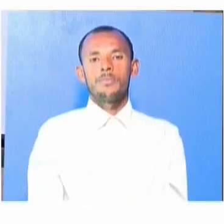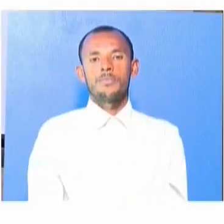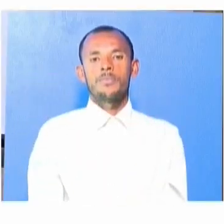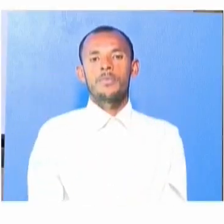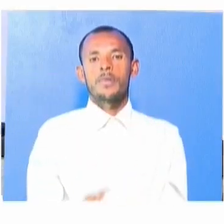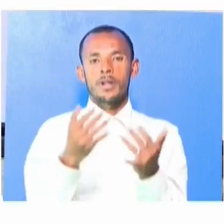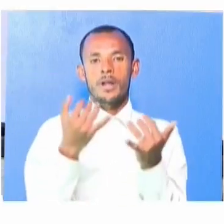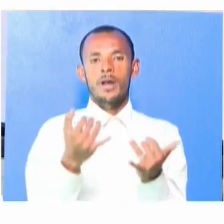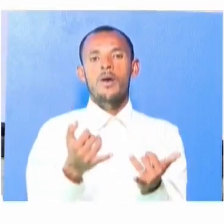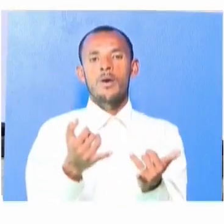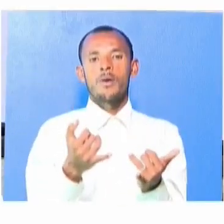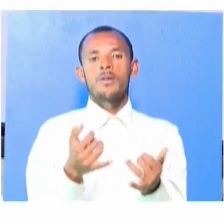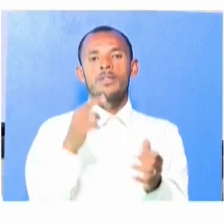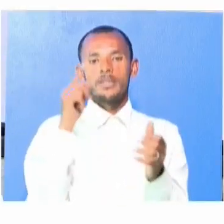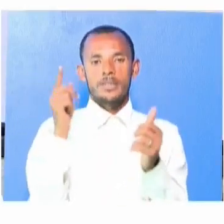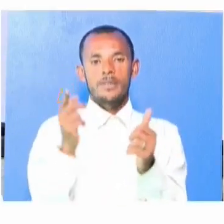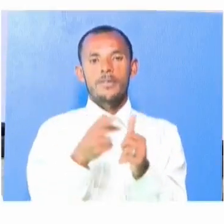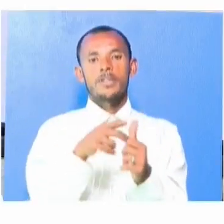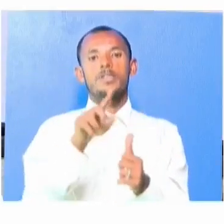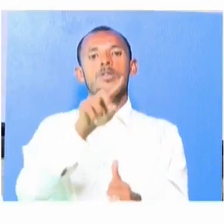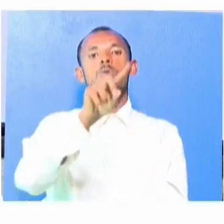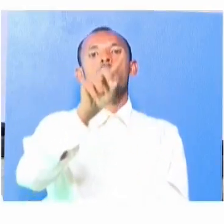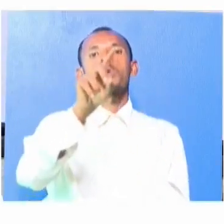Now, the first question.